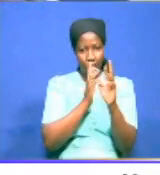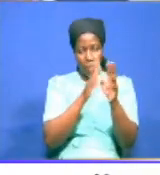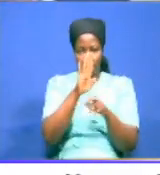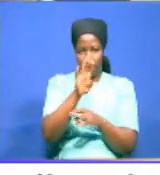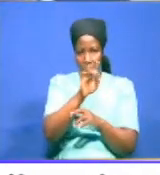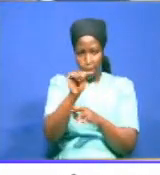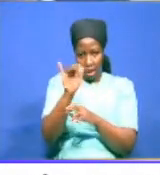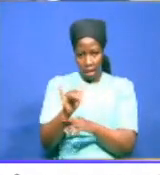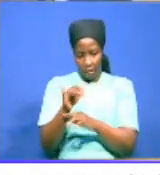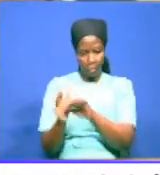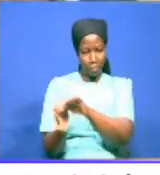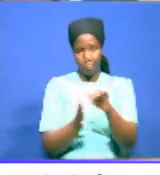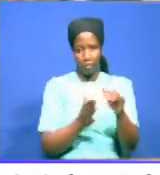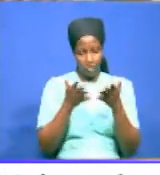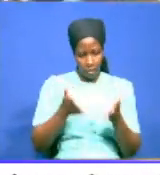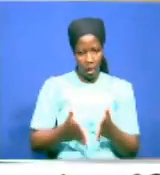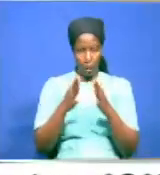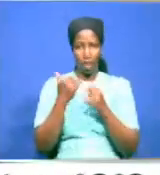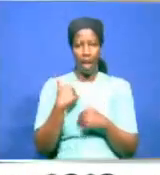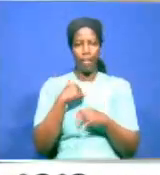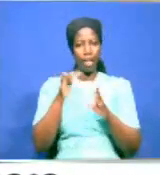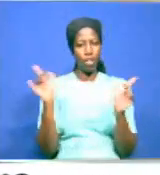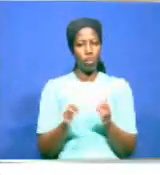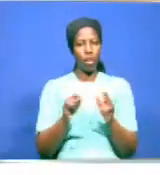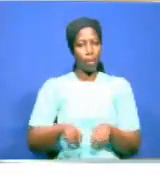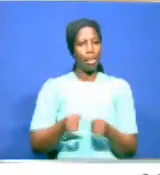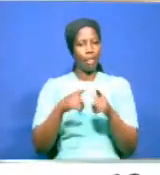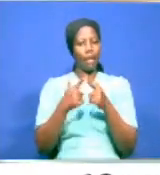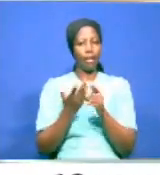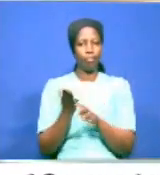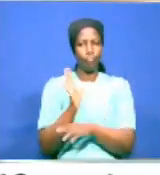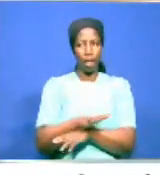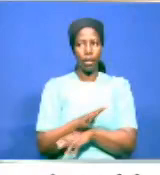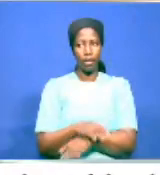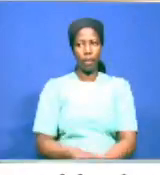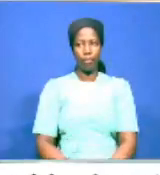Kiptum. But right now, we are taking a short breather. We will be right back.